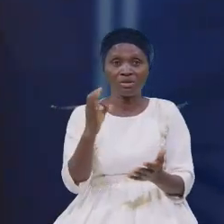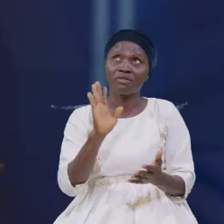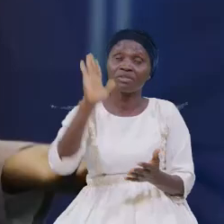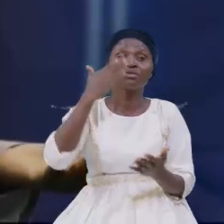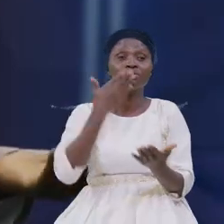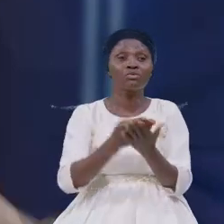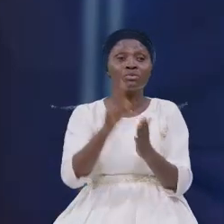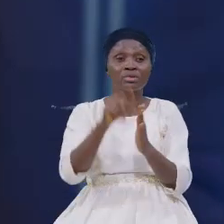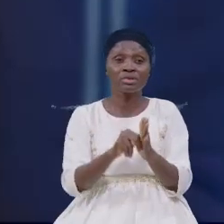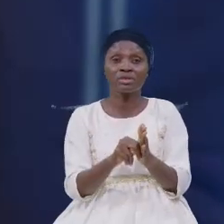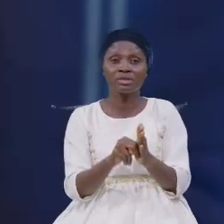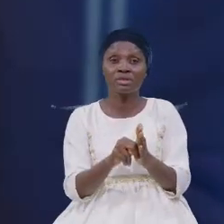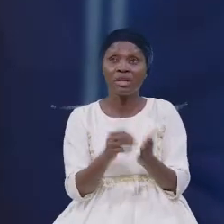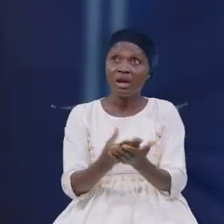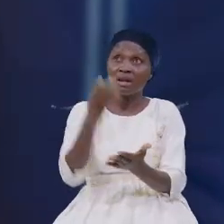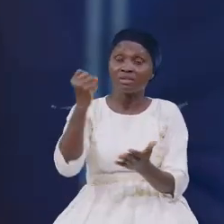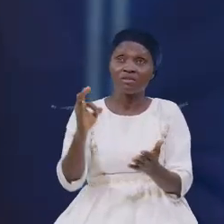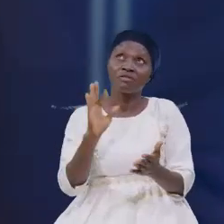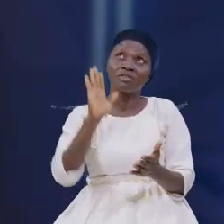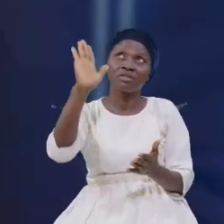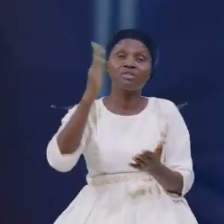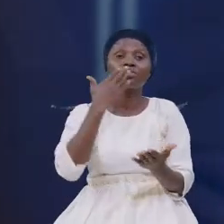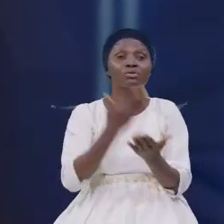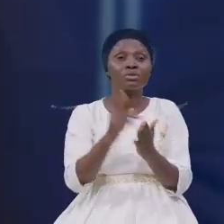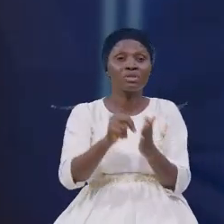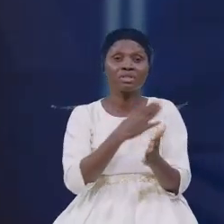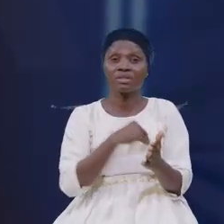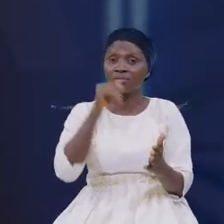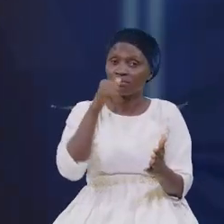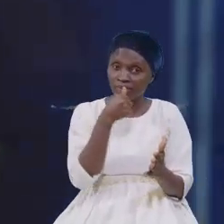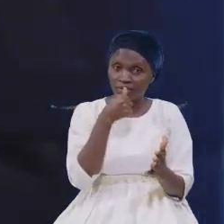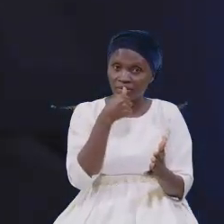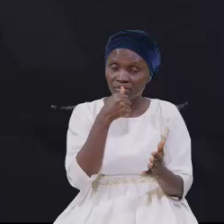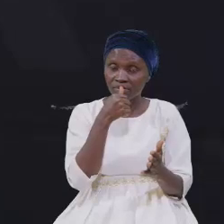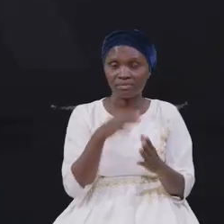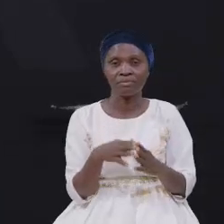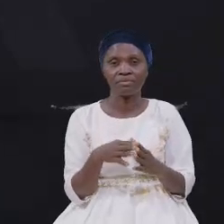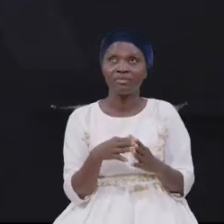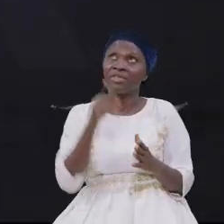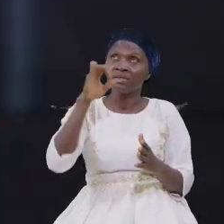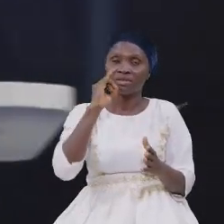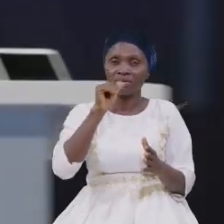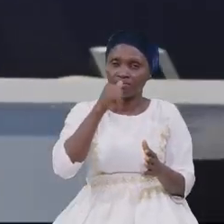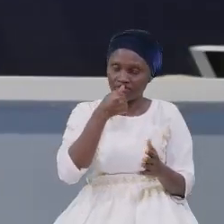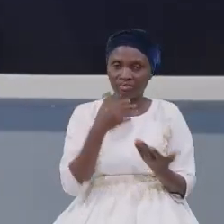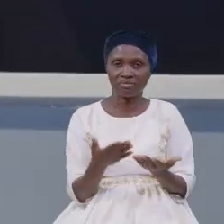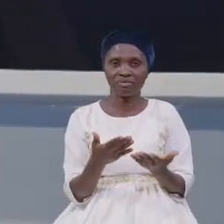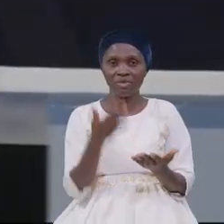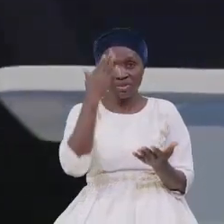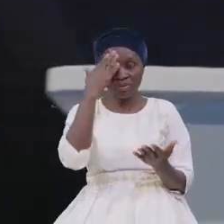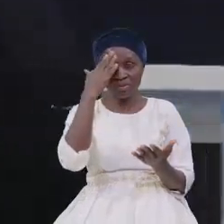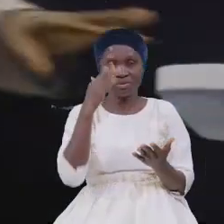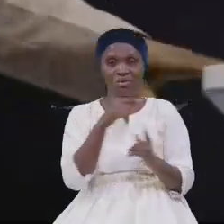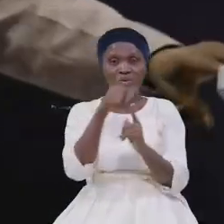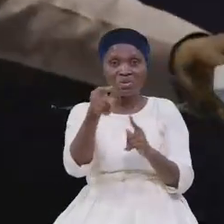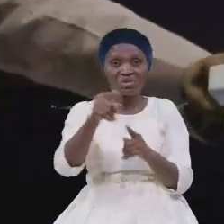goodness and forbearance. And that's why he's patient. You know, when you committed sin, somebody said,